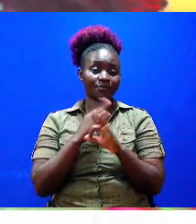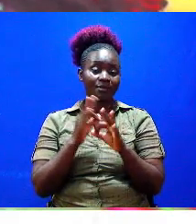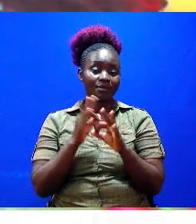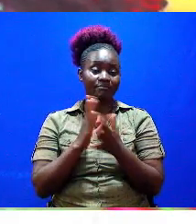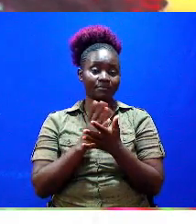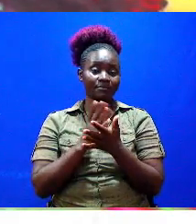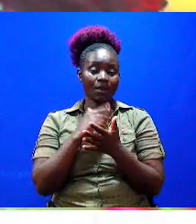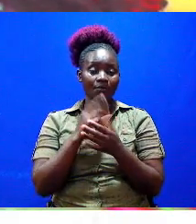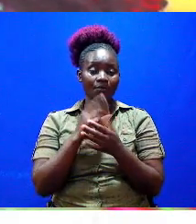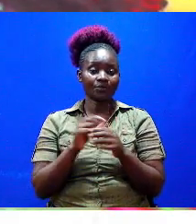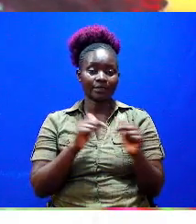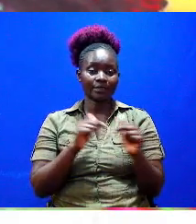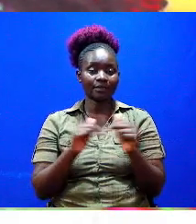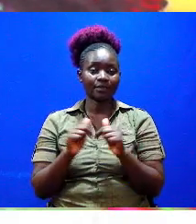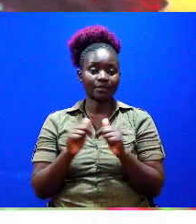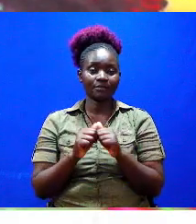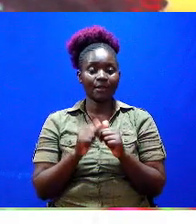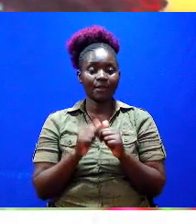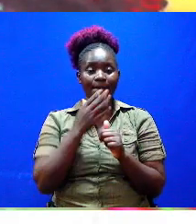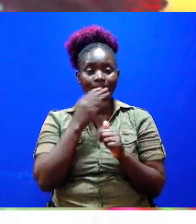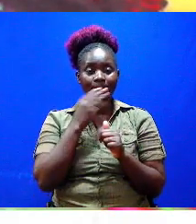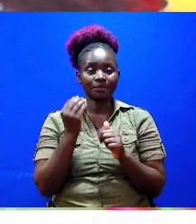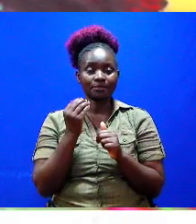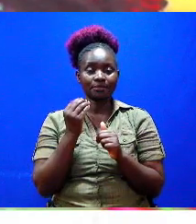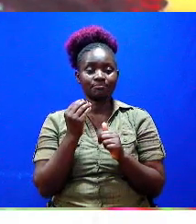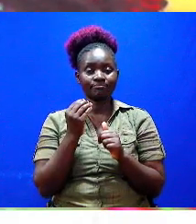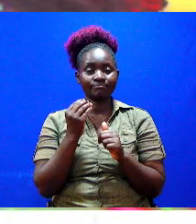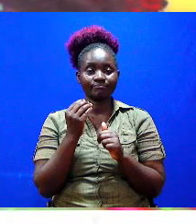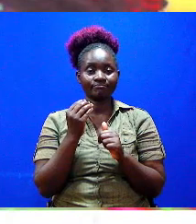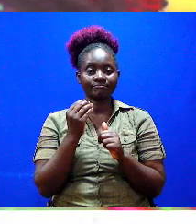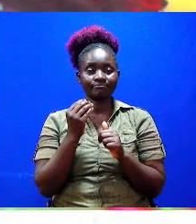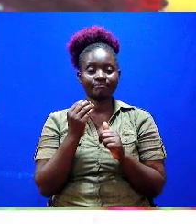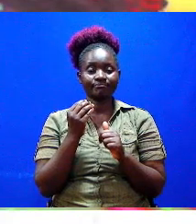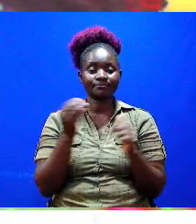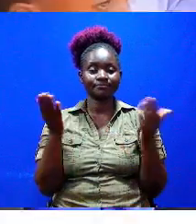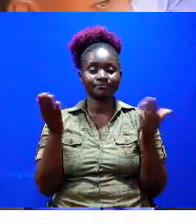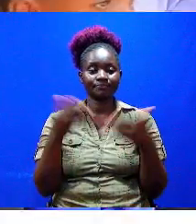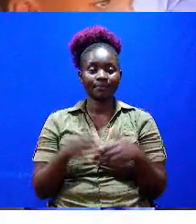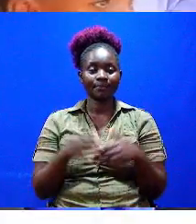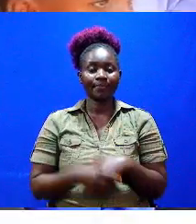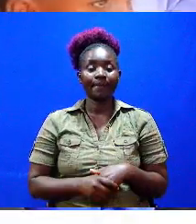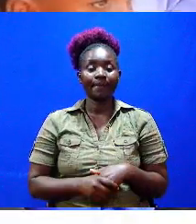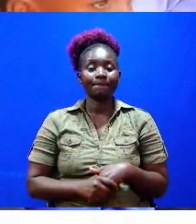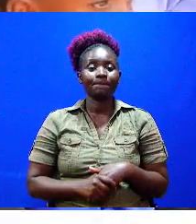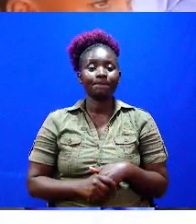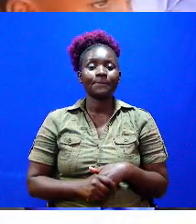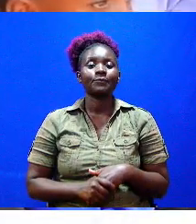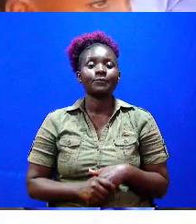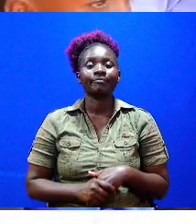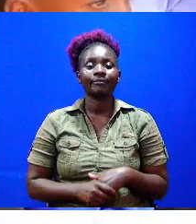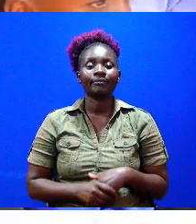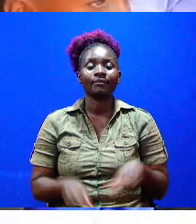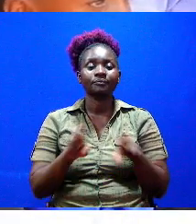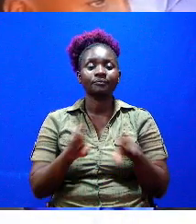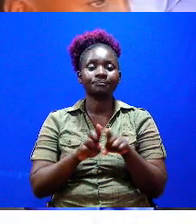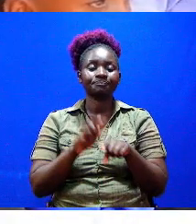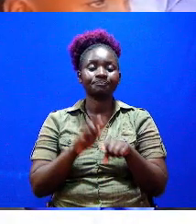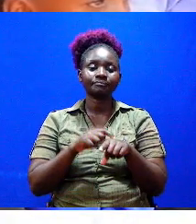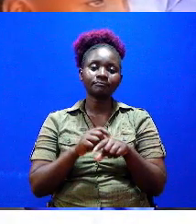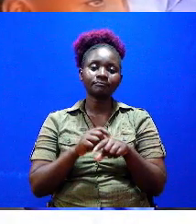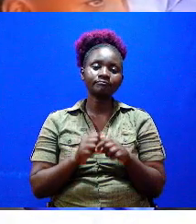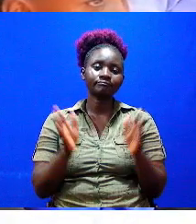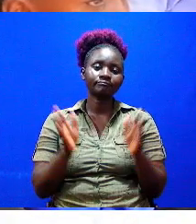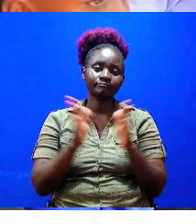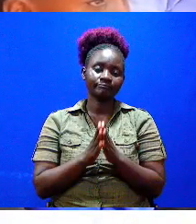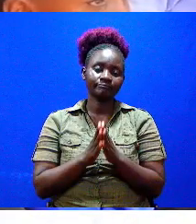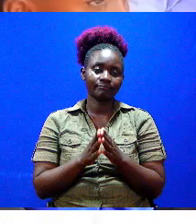borokiwa amuna babwatani a bechi semi bunago tumanya muri kito Mildred Momanyi Chinga kibono chiskuru cha sekre asomo